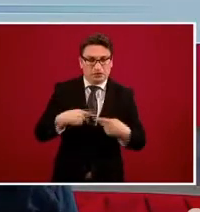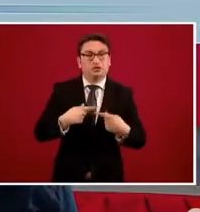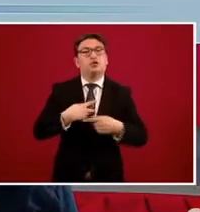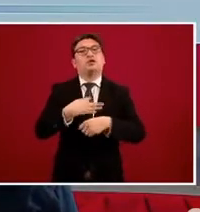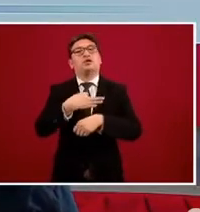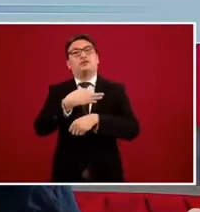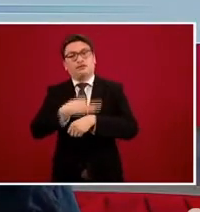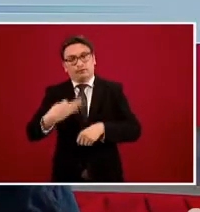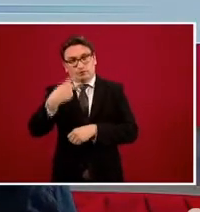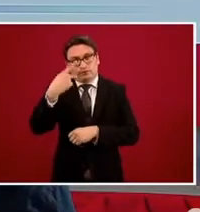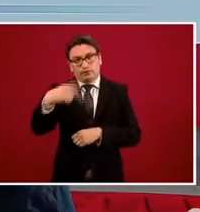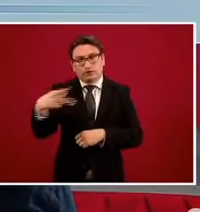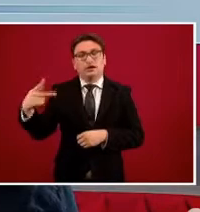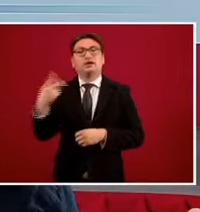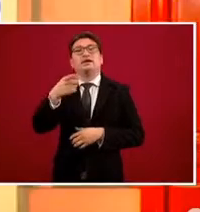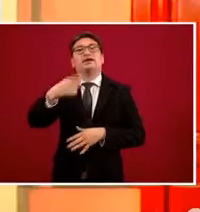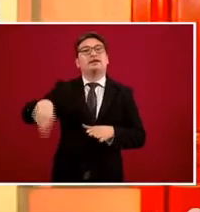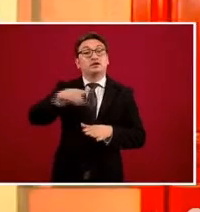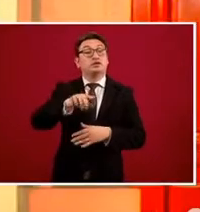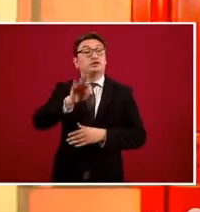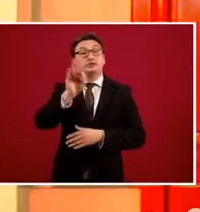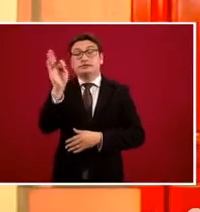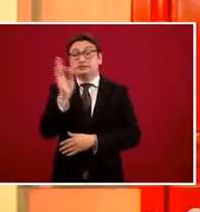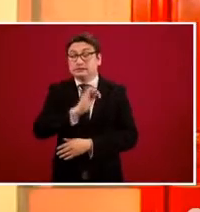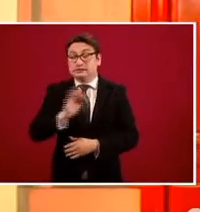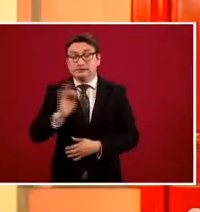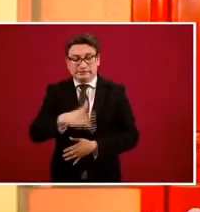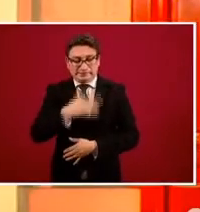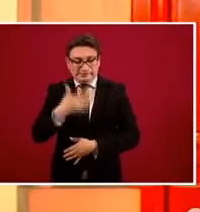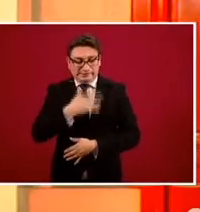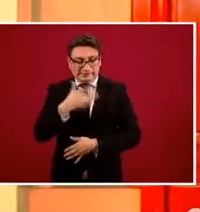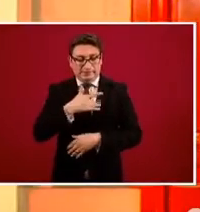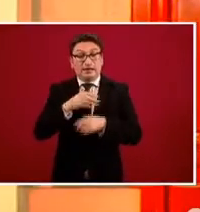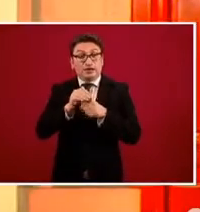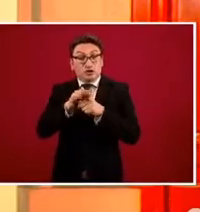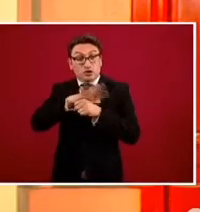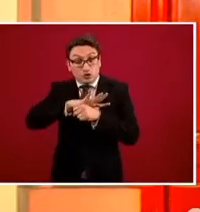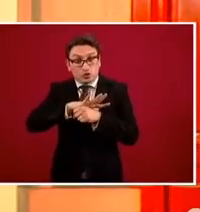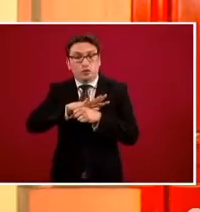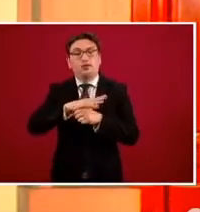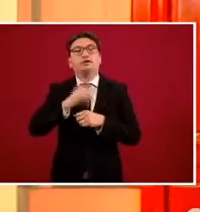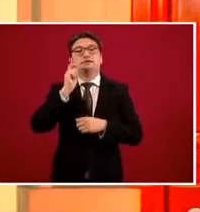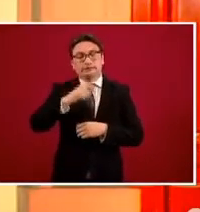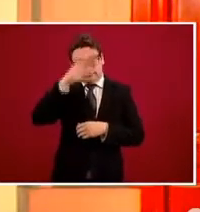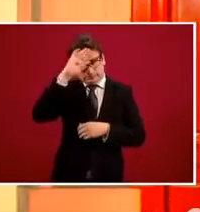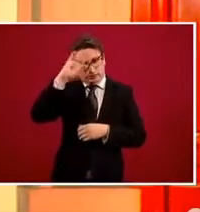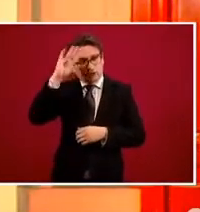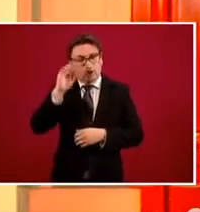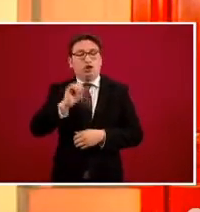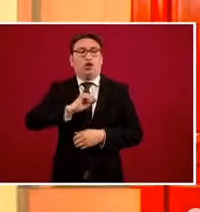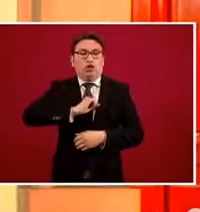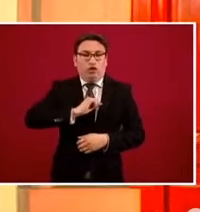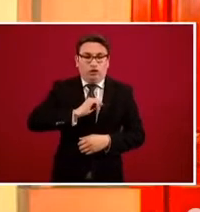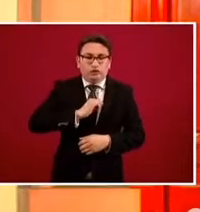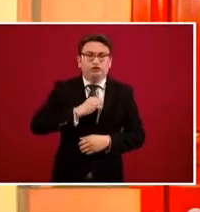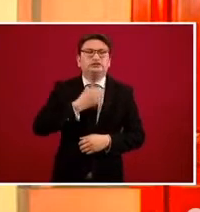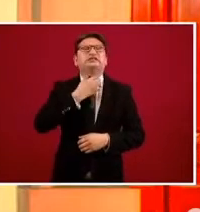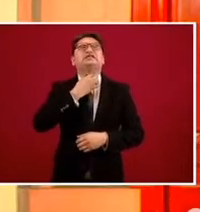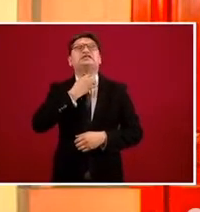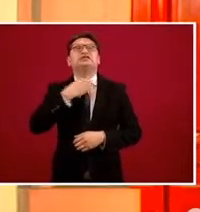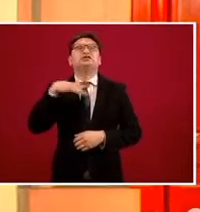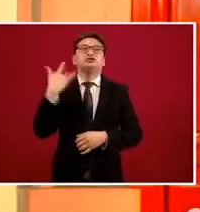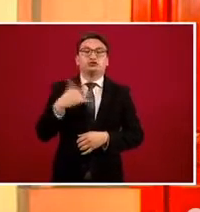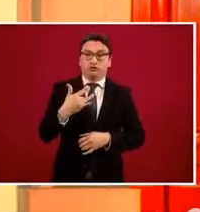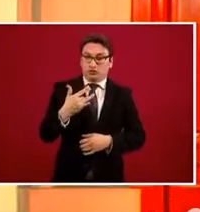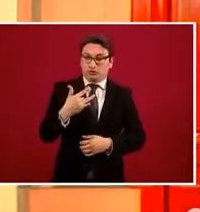people are taking too long to go and seek for medical attention. So I want to make a call to all of those people who exhibit